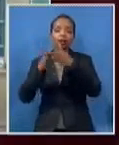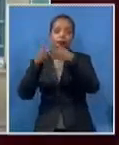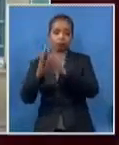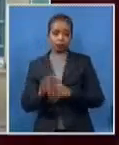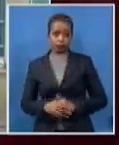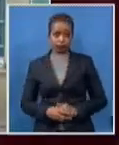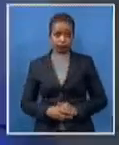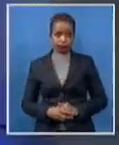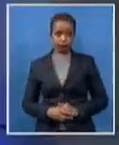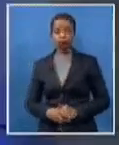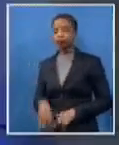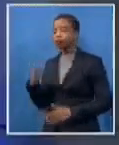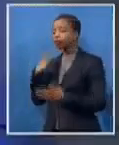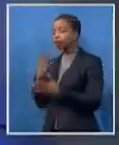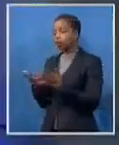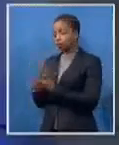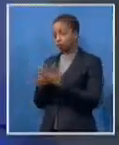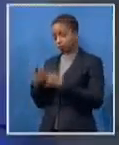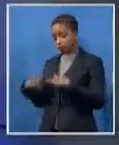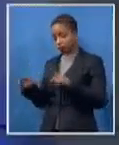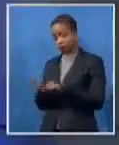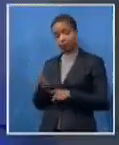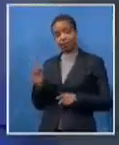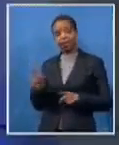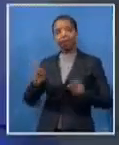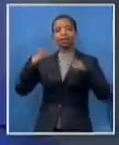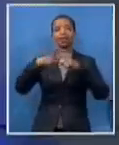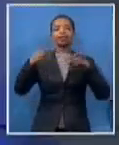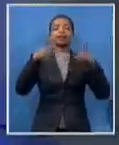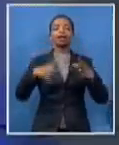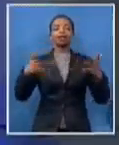Center for Development and Enterprise, talking to us about a survey on youth unemployment.